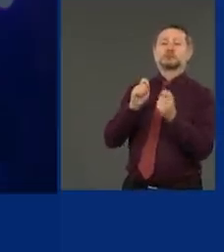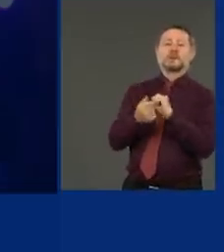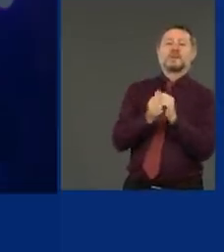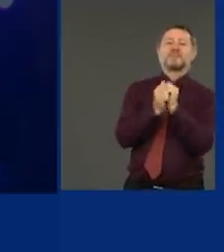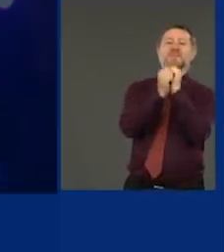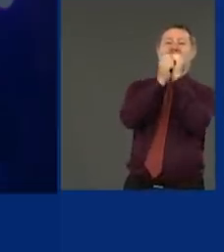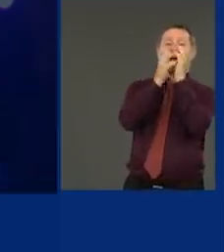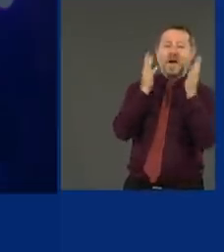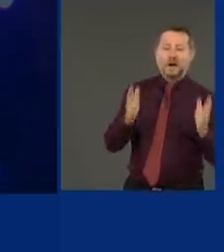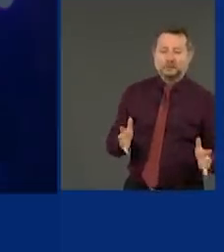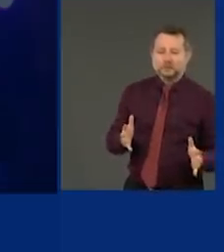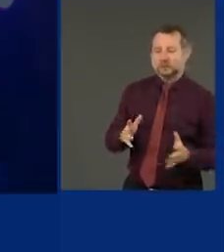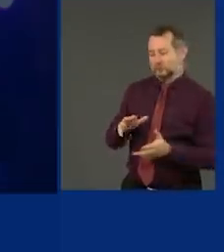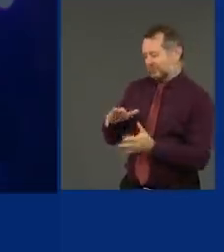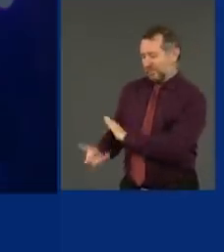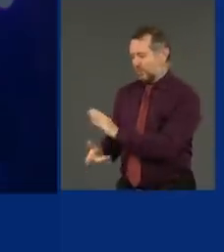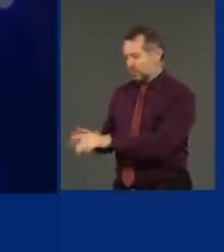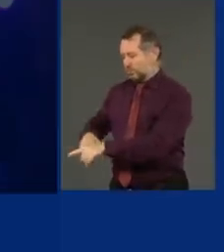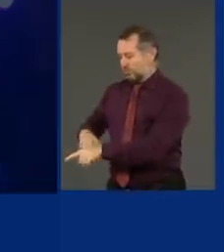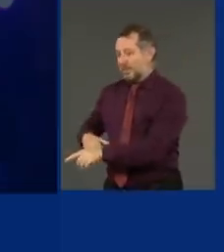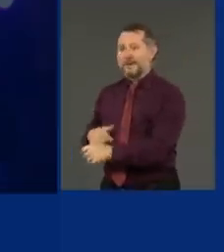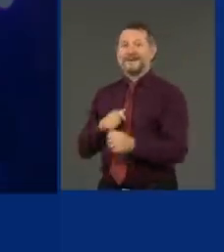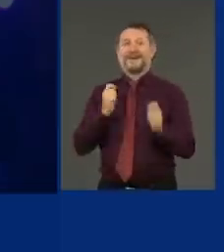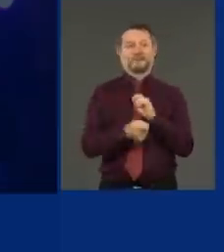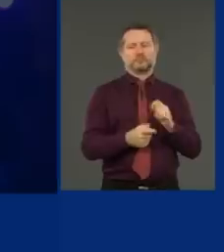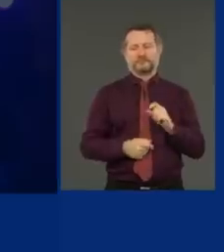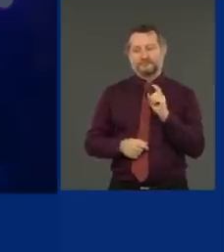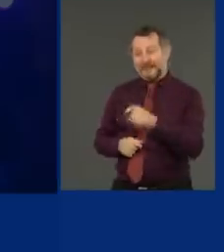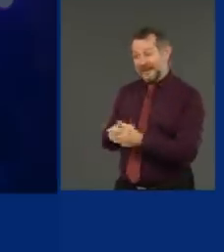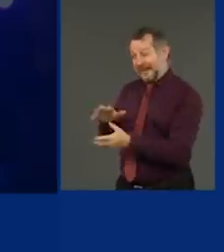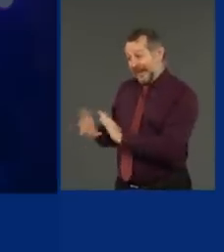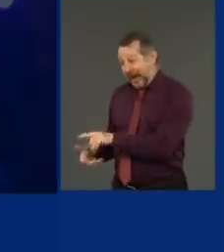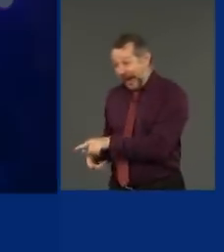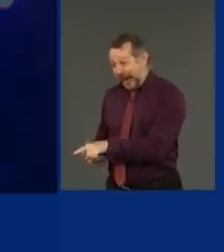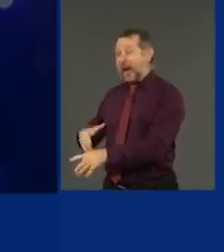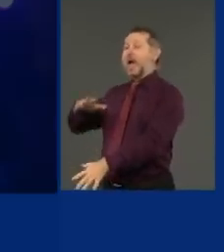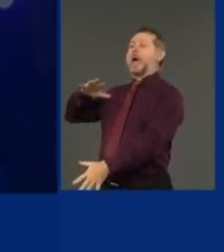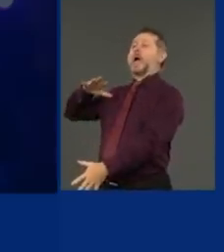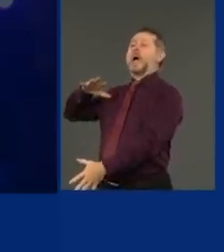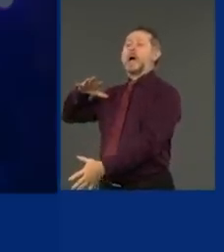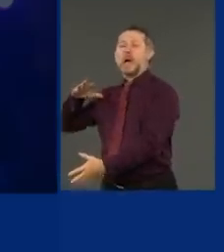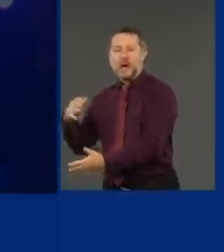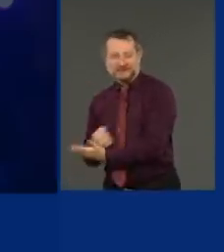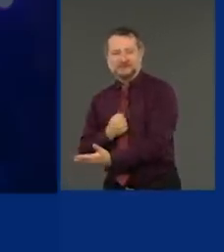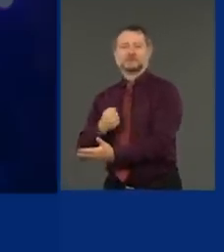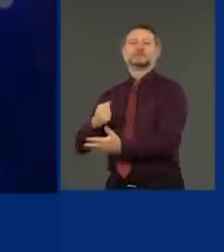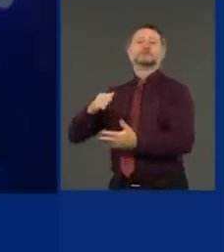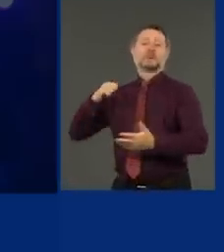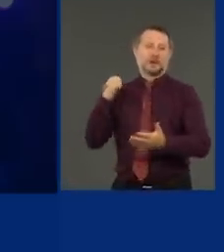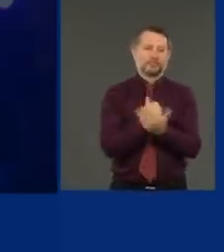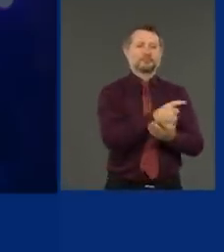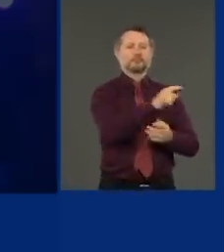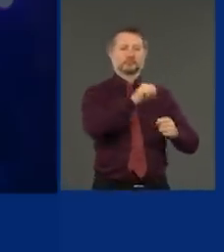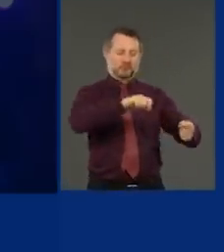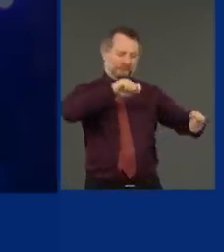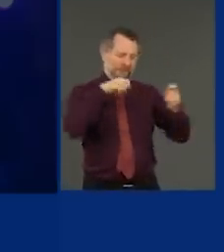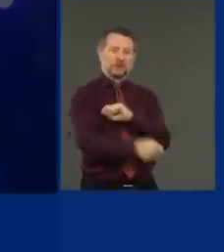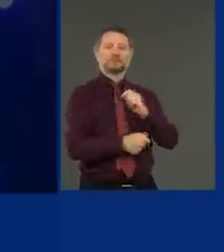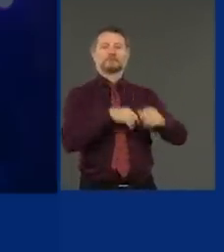Disruption is the price of change and progress. And this is a moment